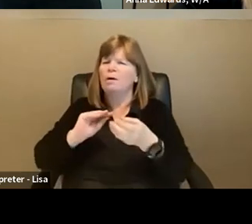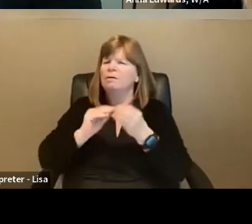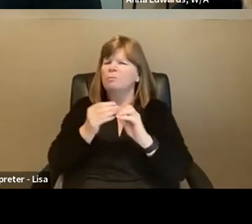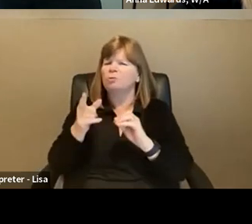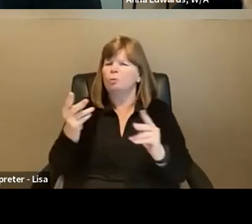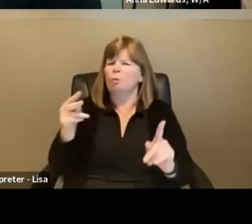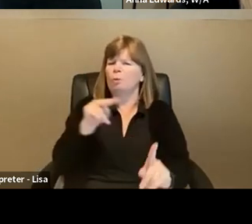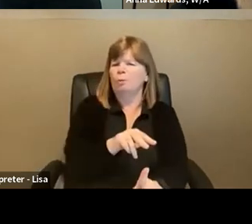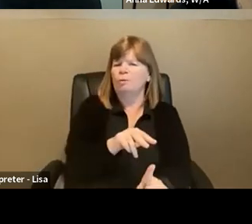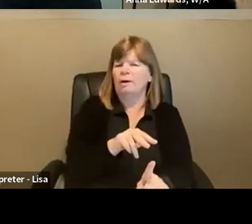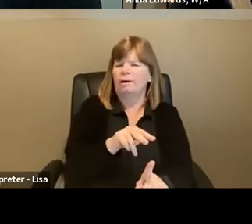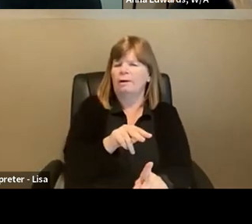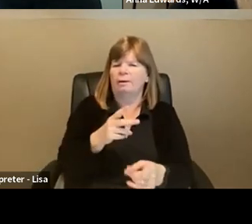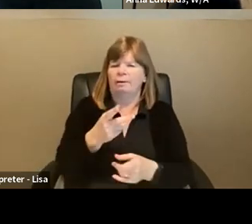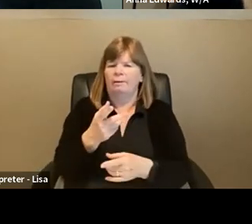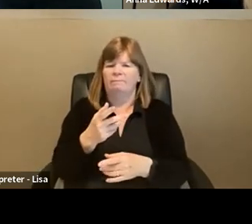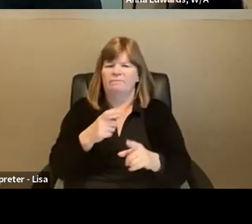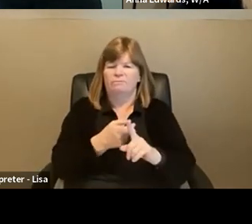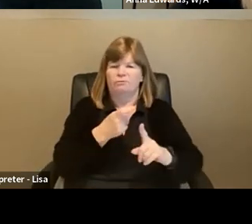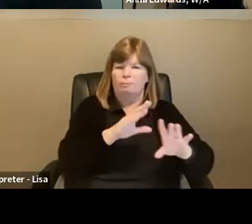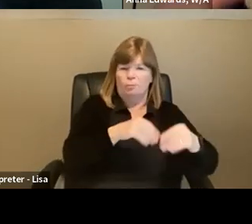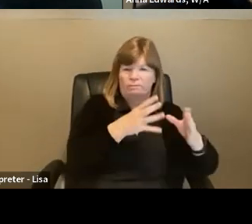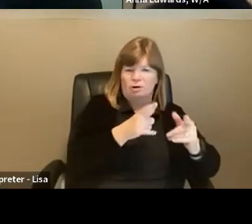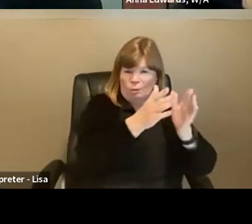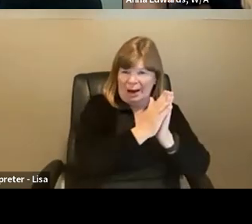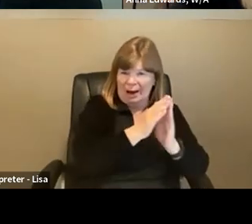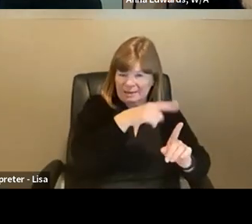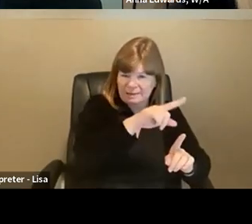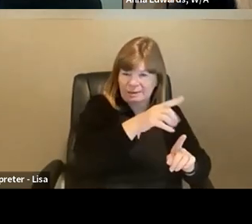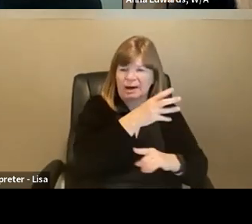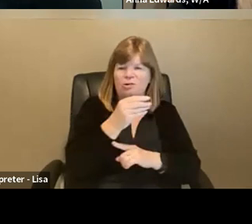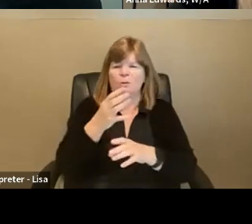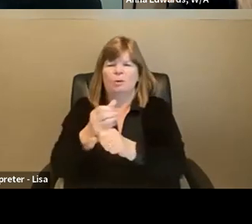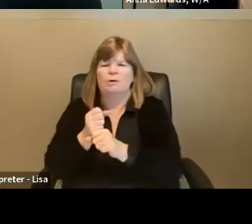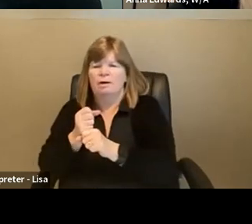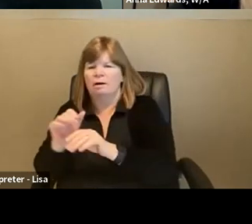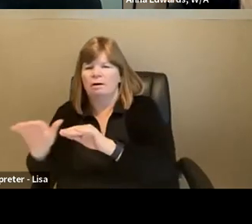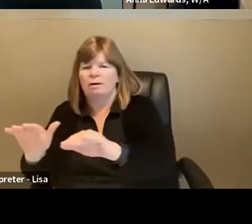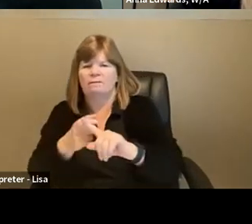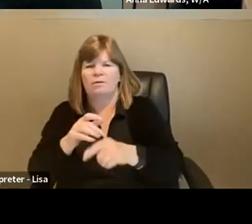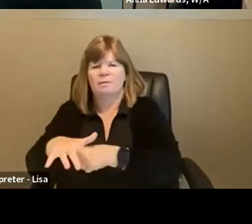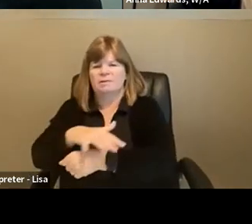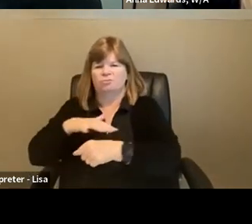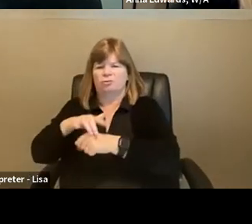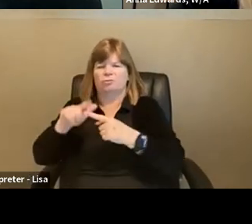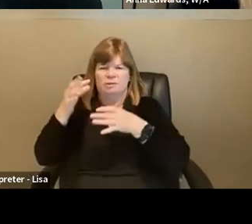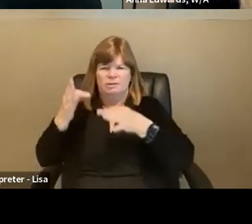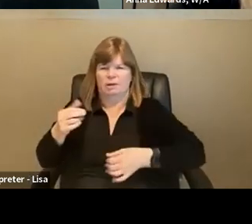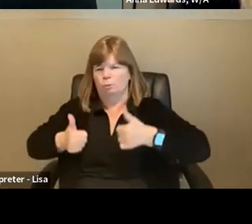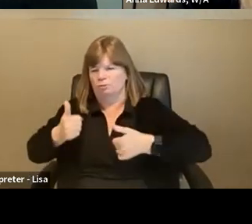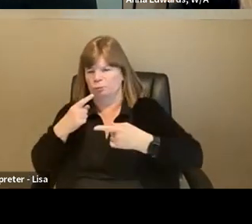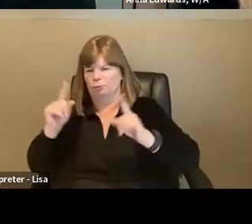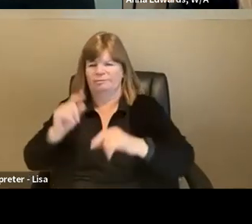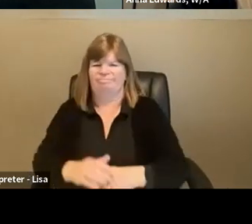from both from providers that you ask solution providers for and that you get from the district to determine what's working.